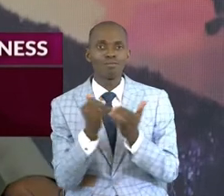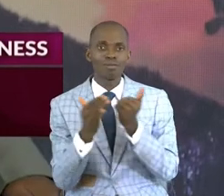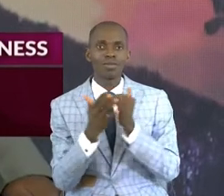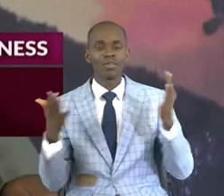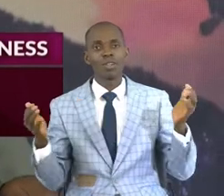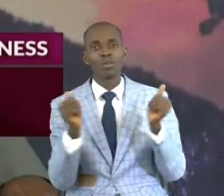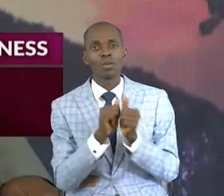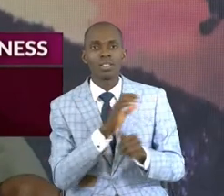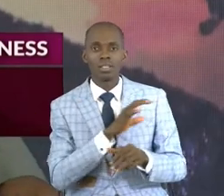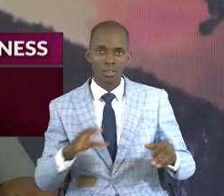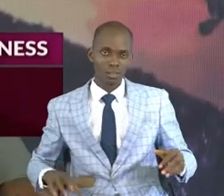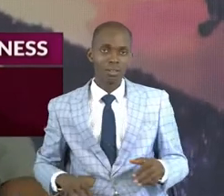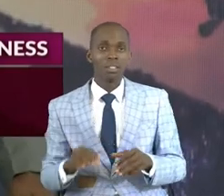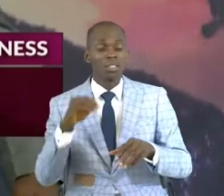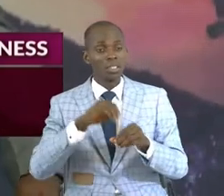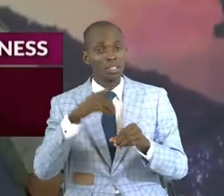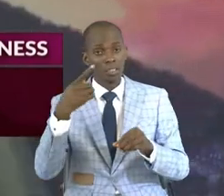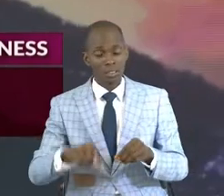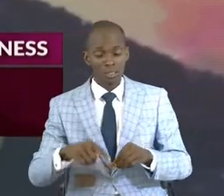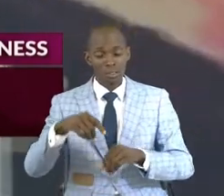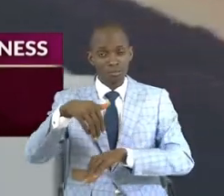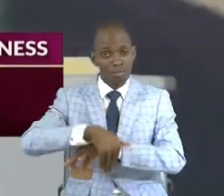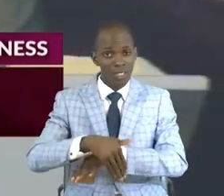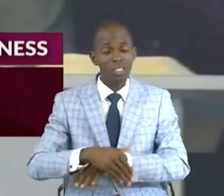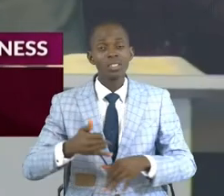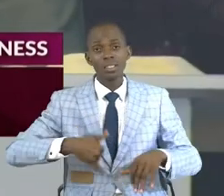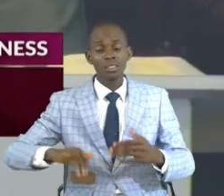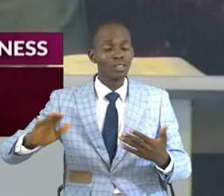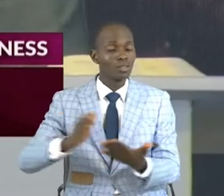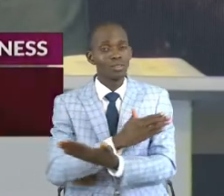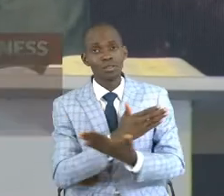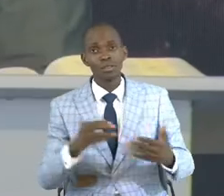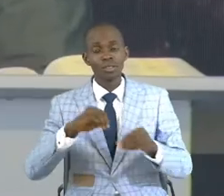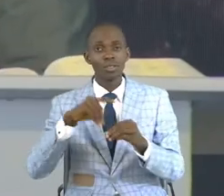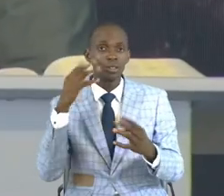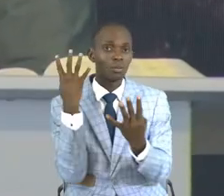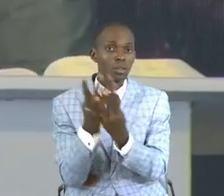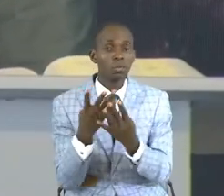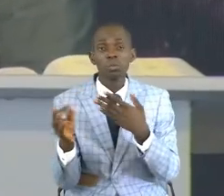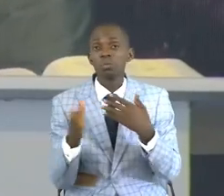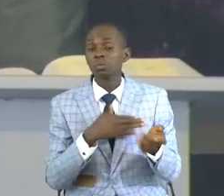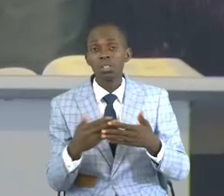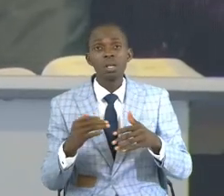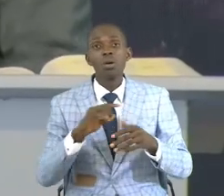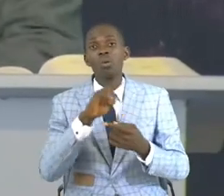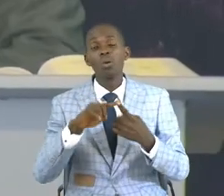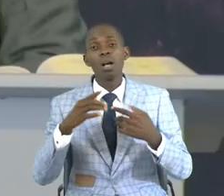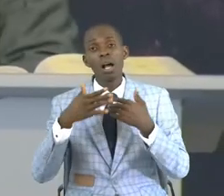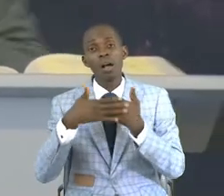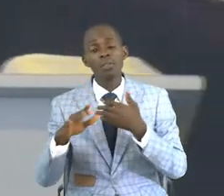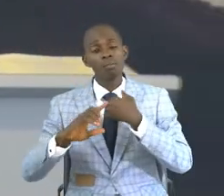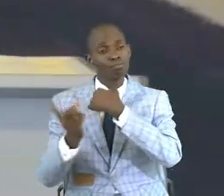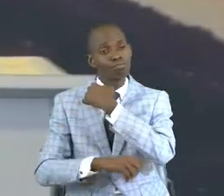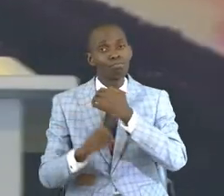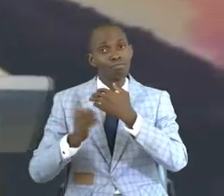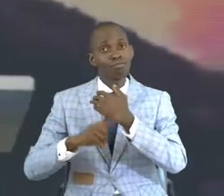in the prison. No wonder, after they had beaten him and it appeared that he's dead, he rose up